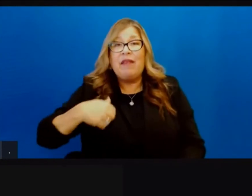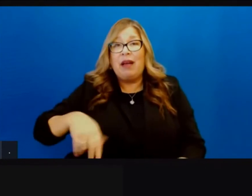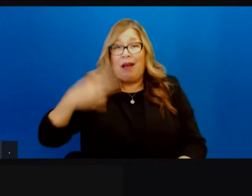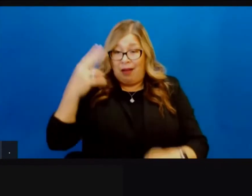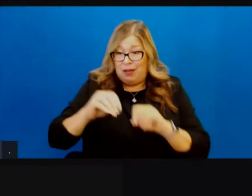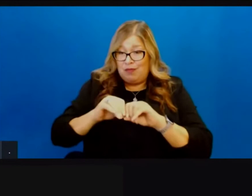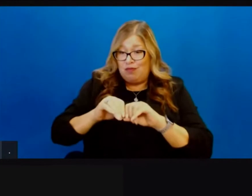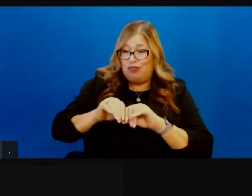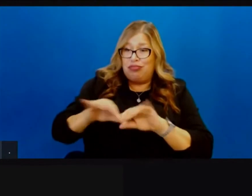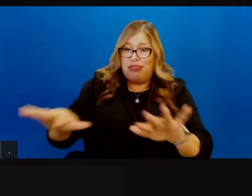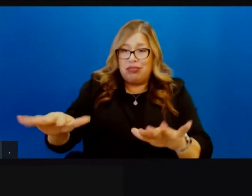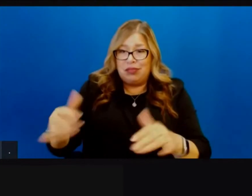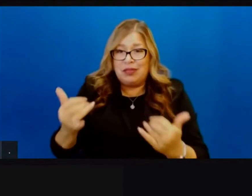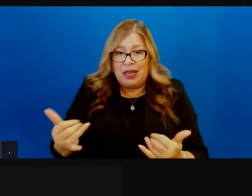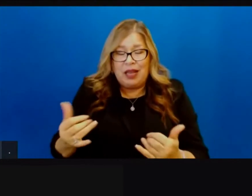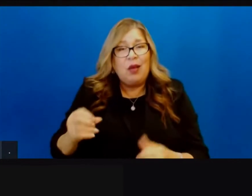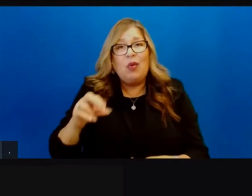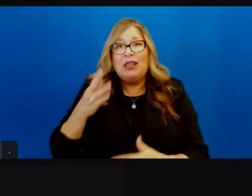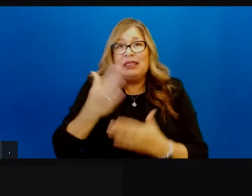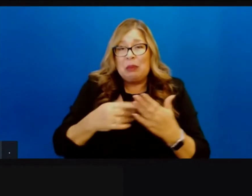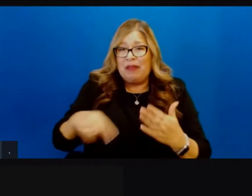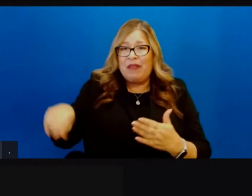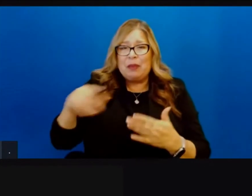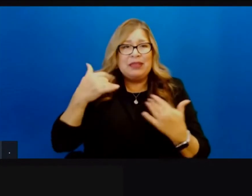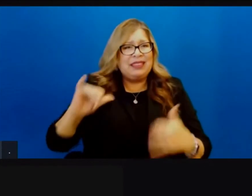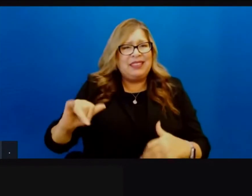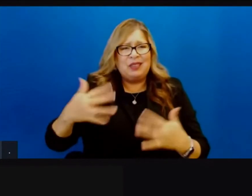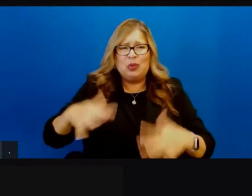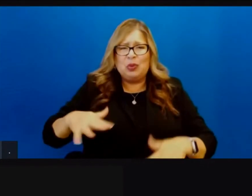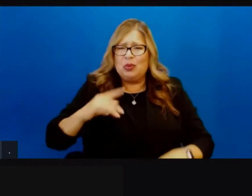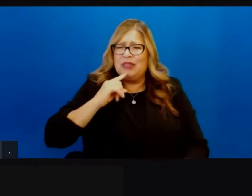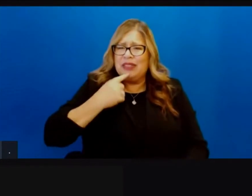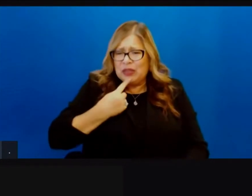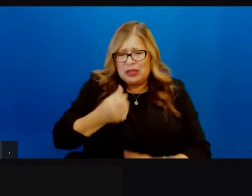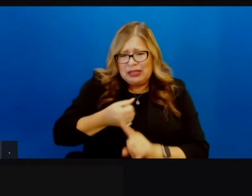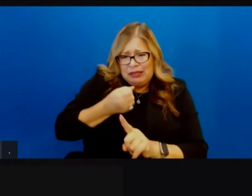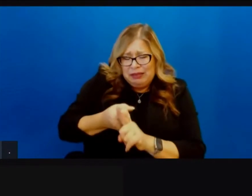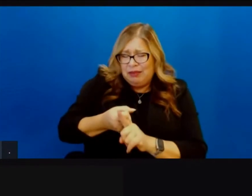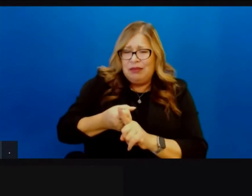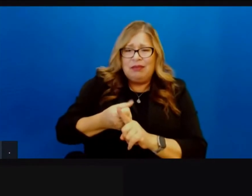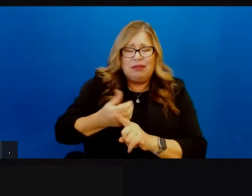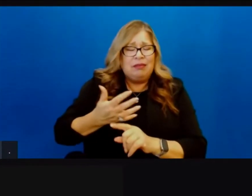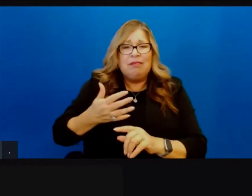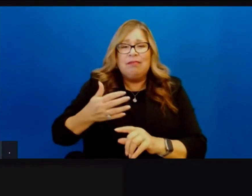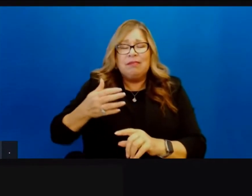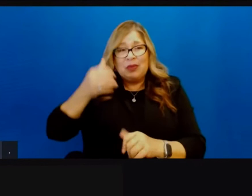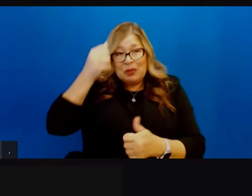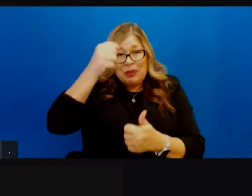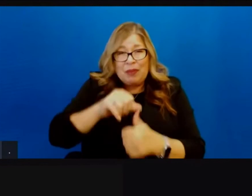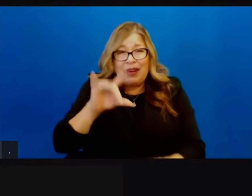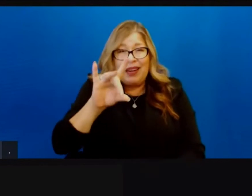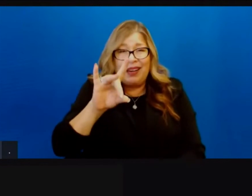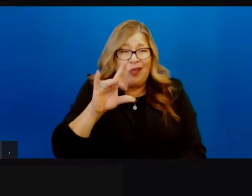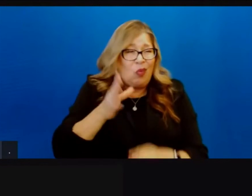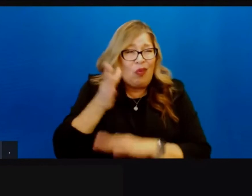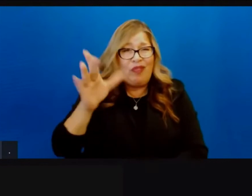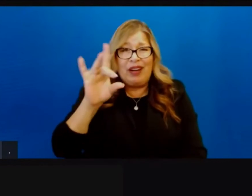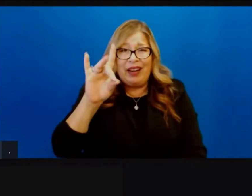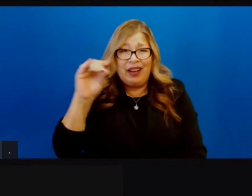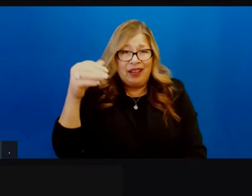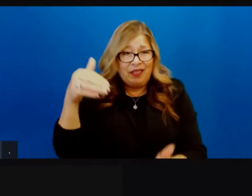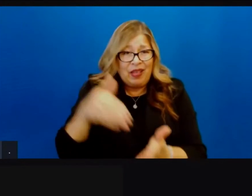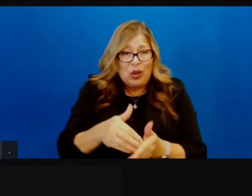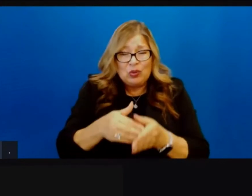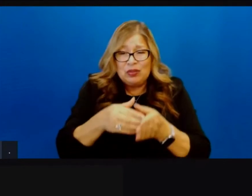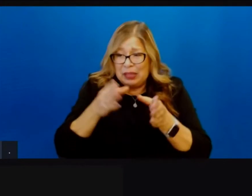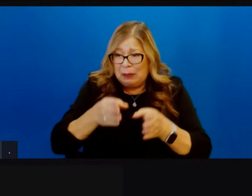today, but are still reeling from its impact. Remind you, 80,000 plus Californians have lost their life